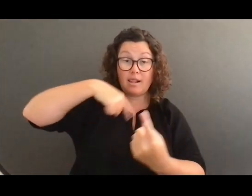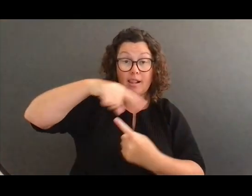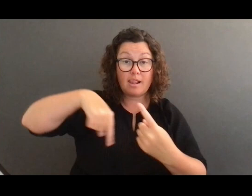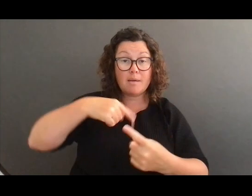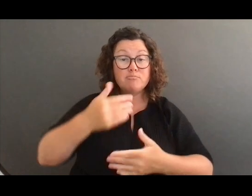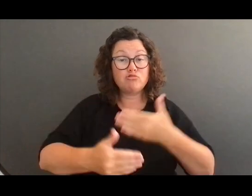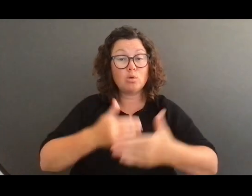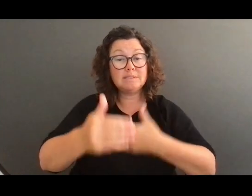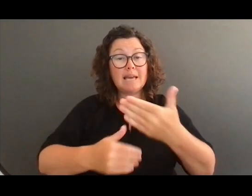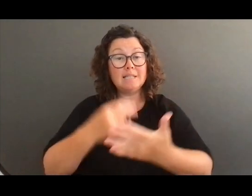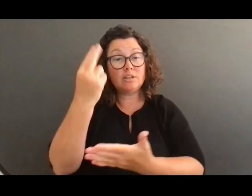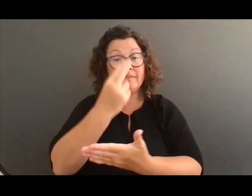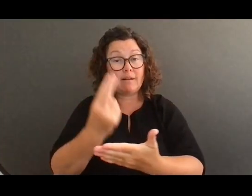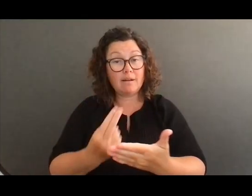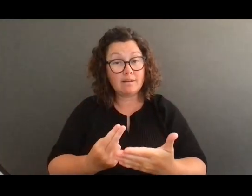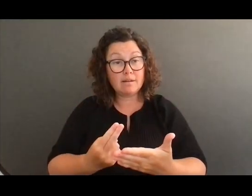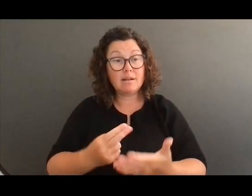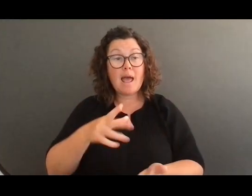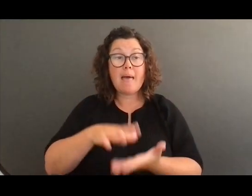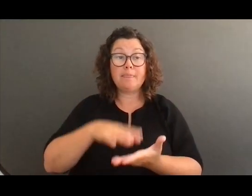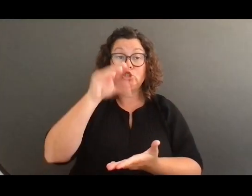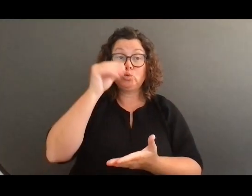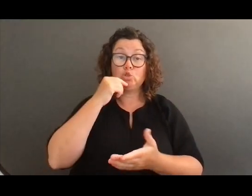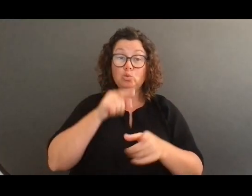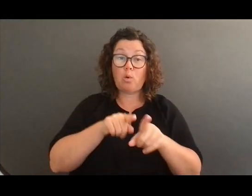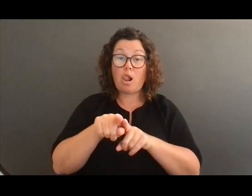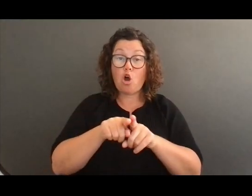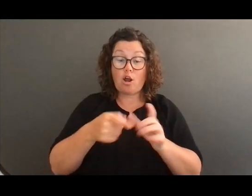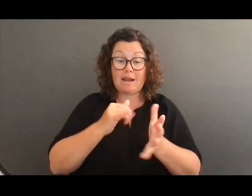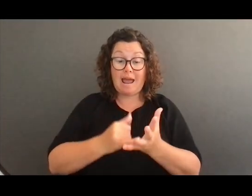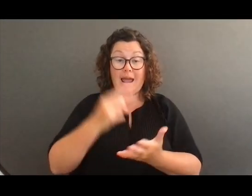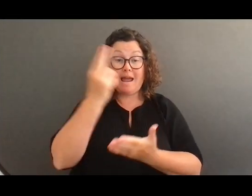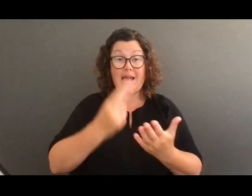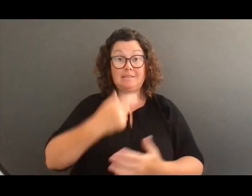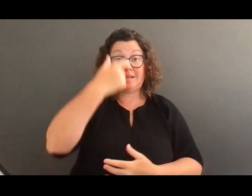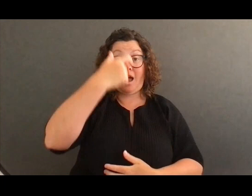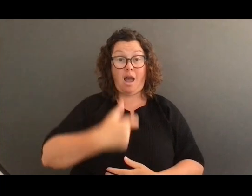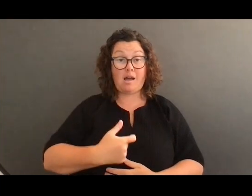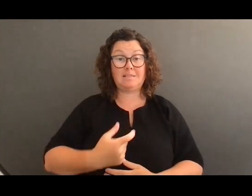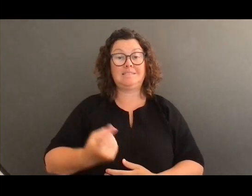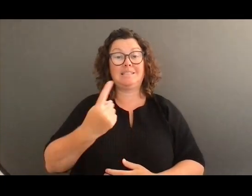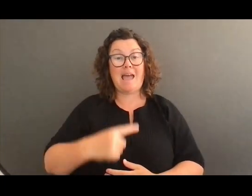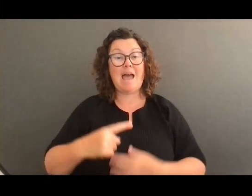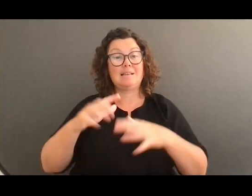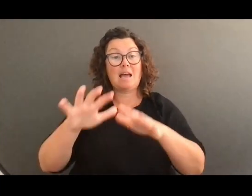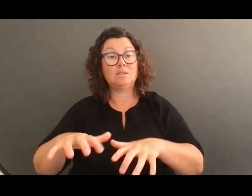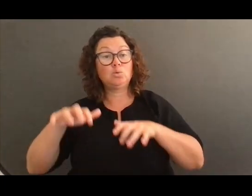both artists and audiences, it's underpinned structurally by the four-strand structure.